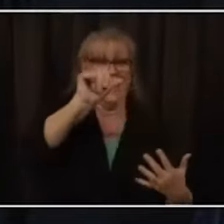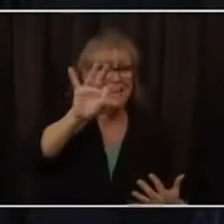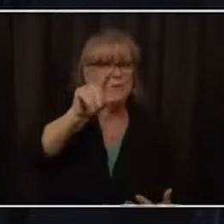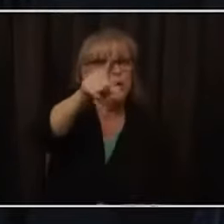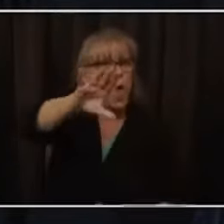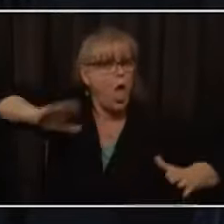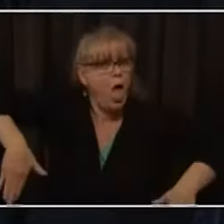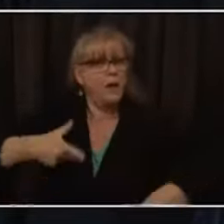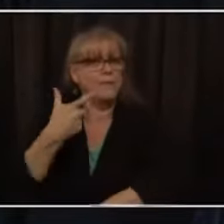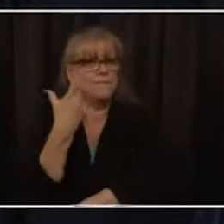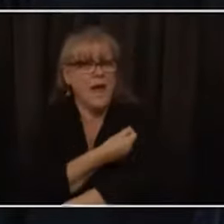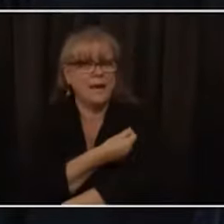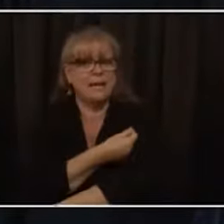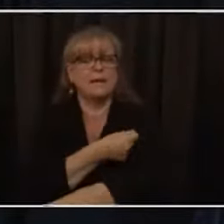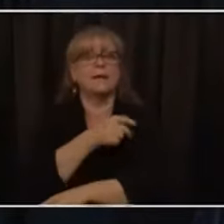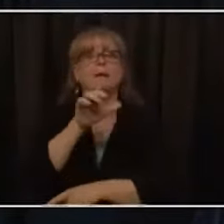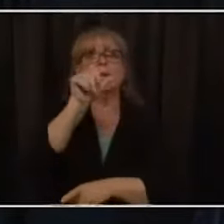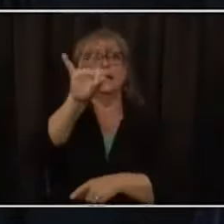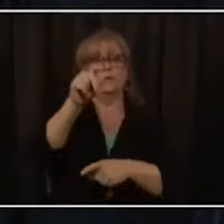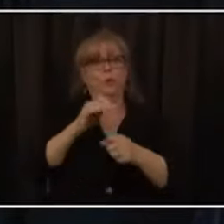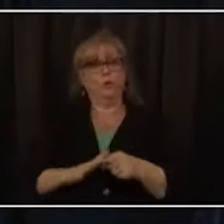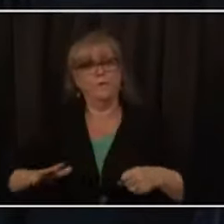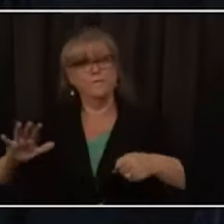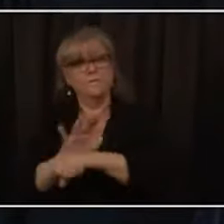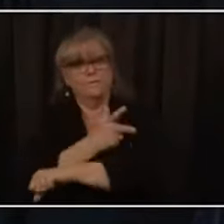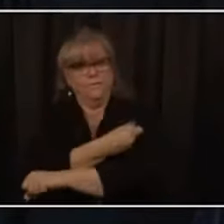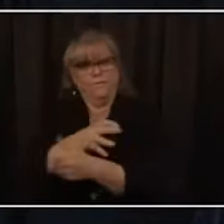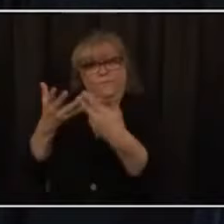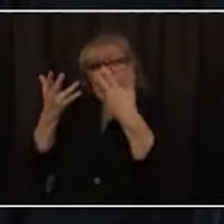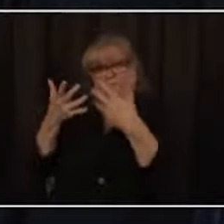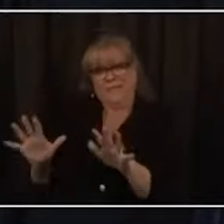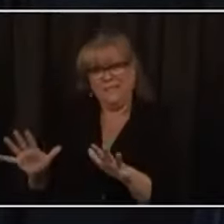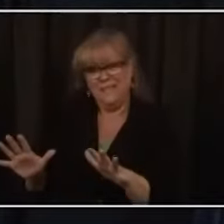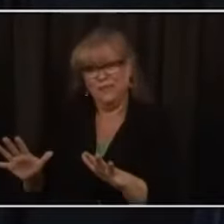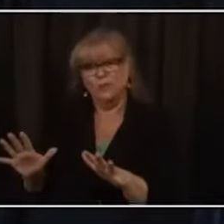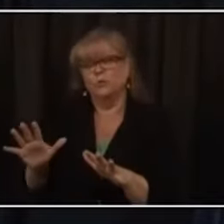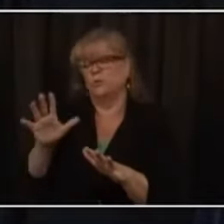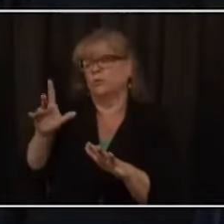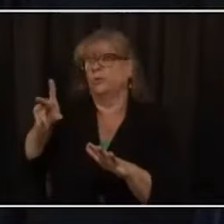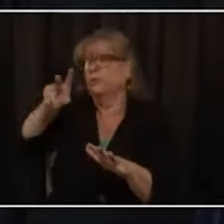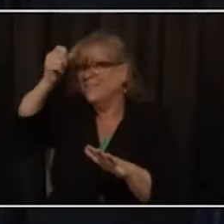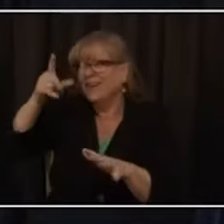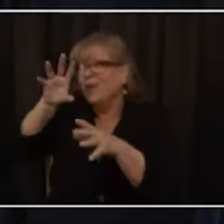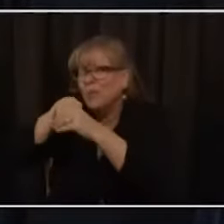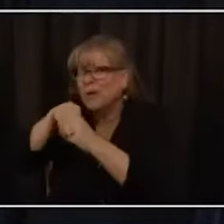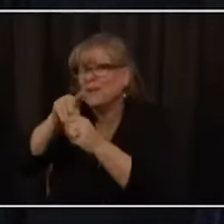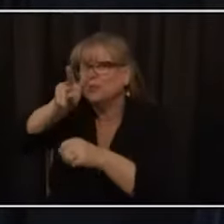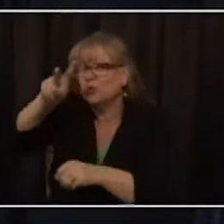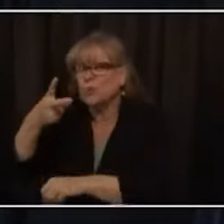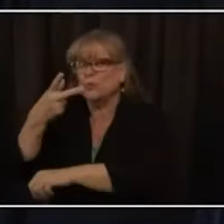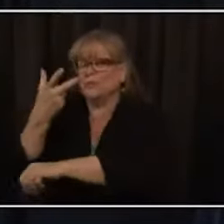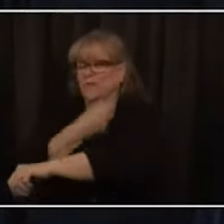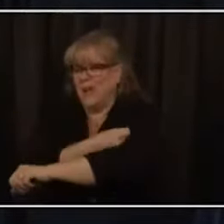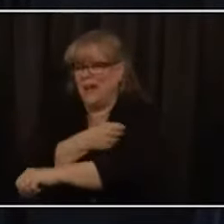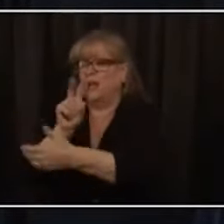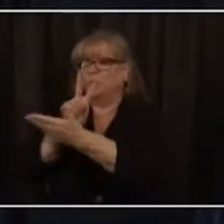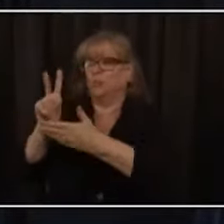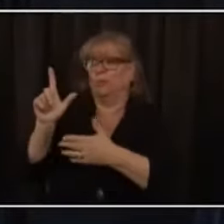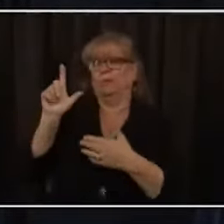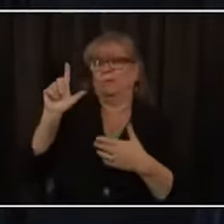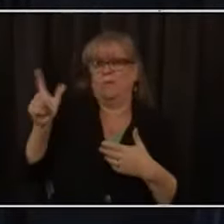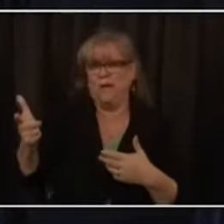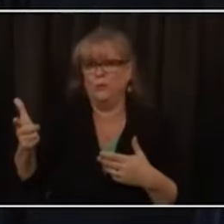which means 2 weeks after your second dose of Pfizer or Moderna, 2 weeks after a single dose of Johnson &